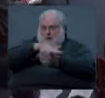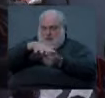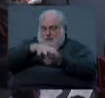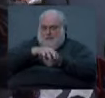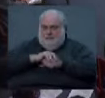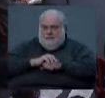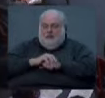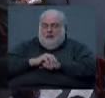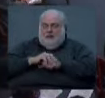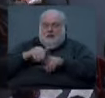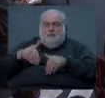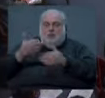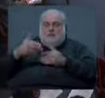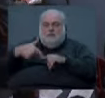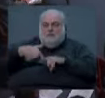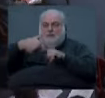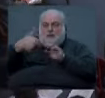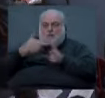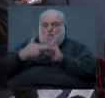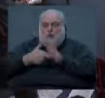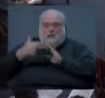reading.